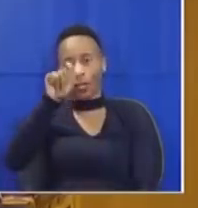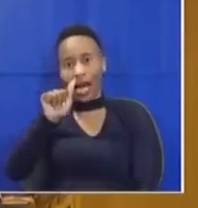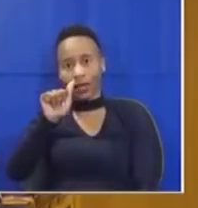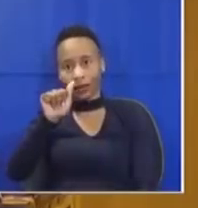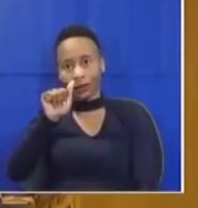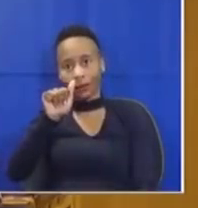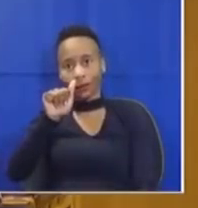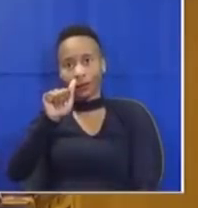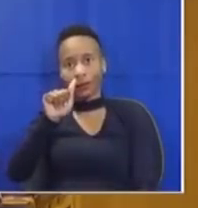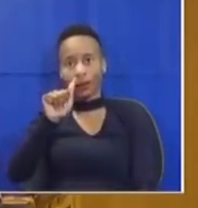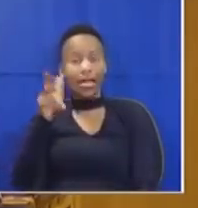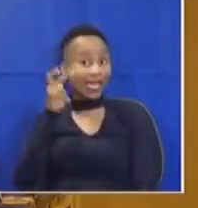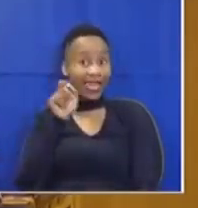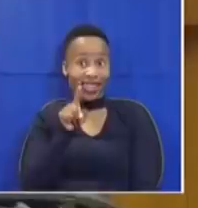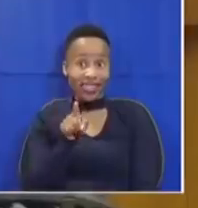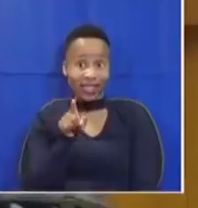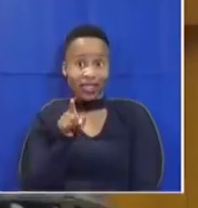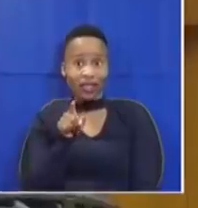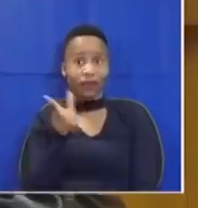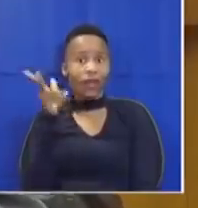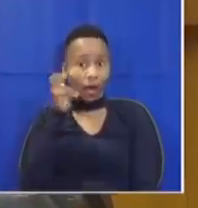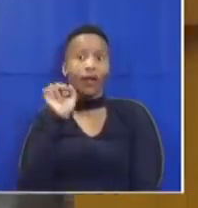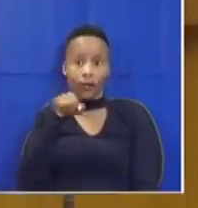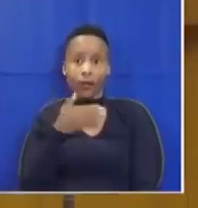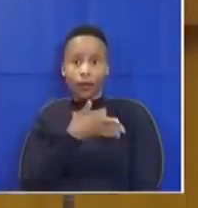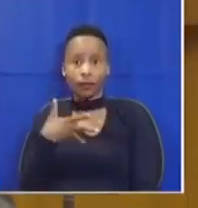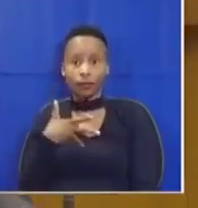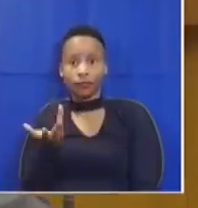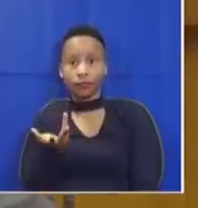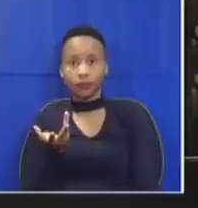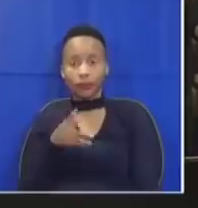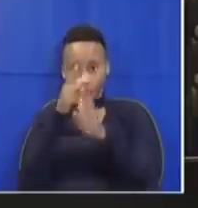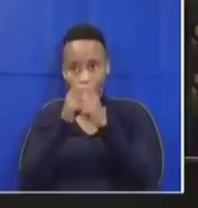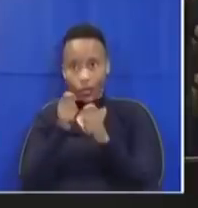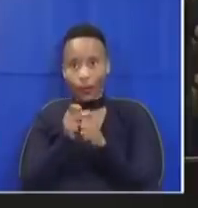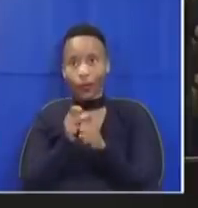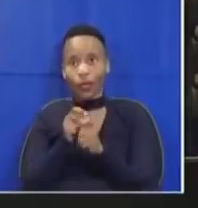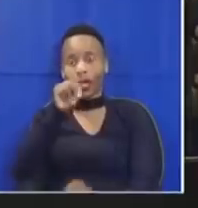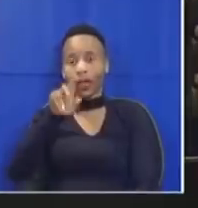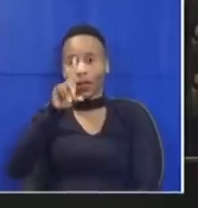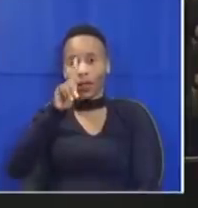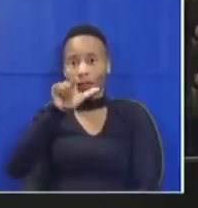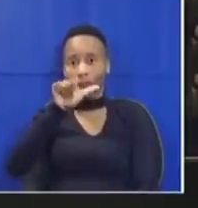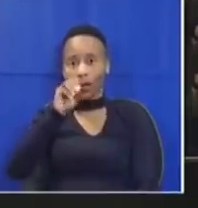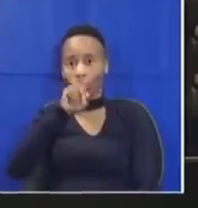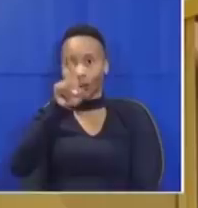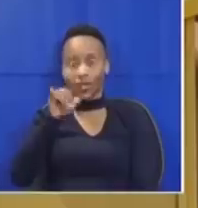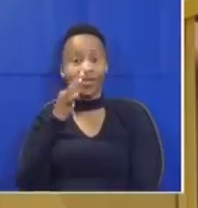Honourable Nkota, did you hear that? I heard it. Yeah. Okay. Honourable Ndlozi, did you say Honourable Nkota was